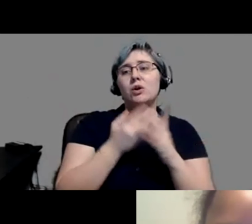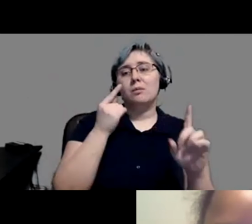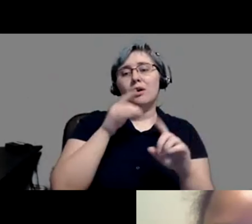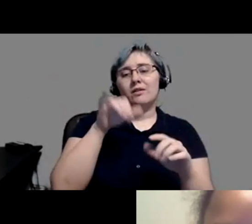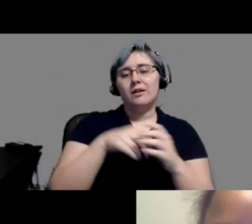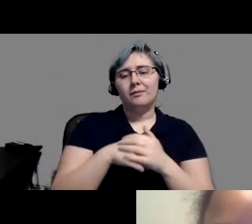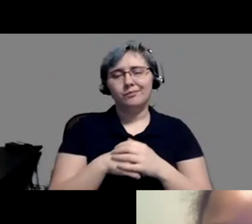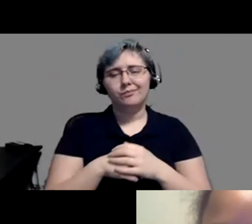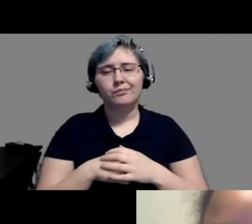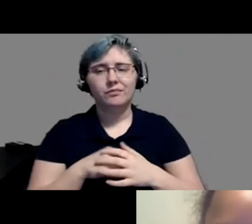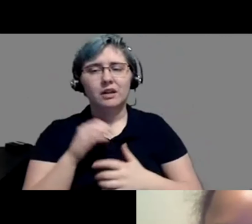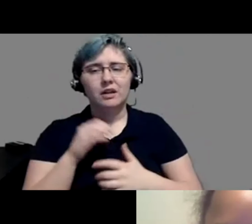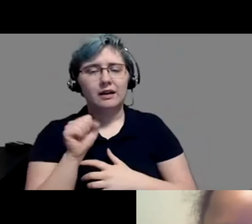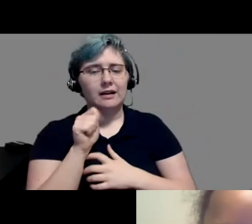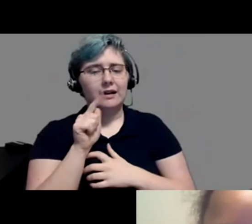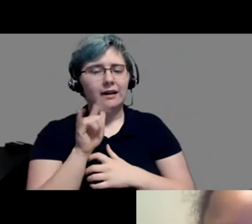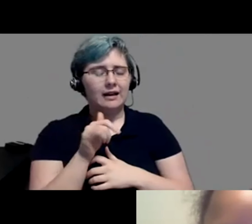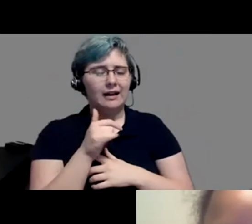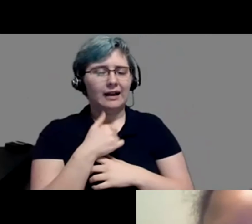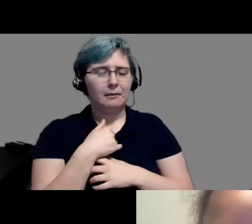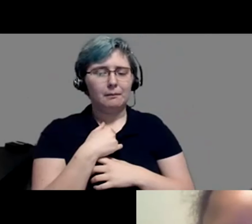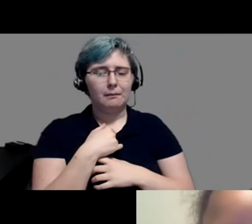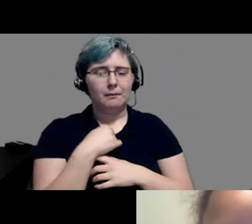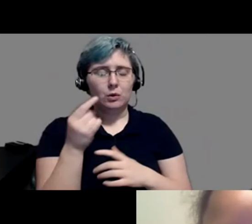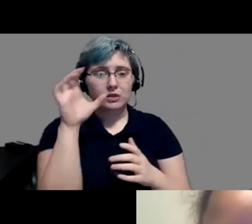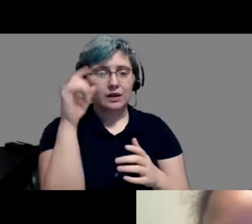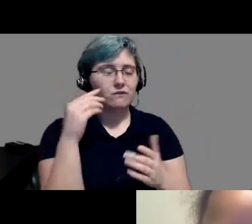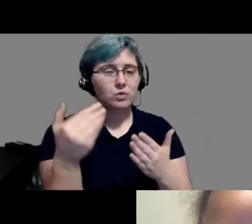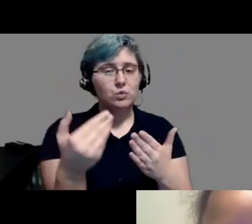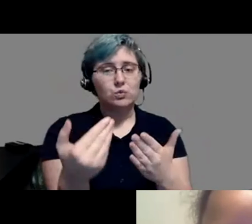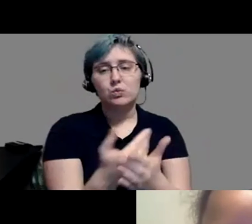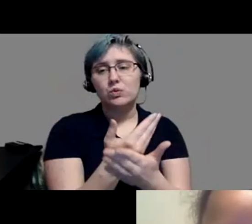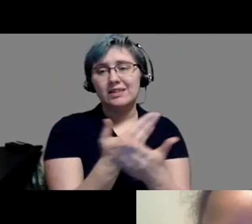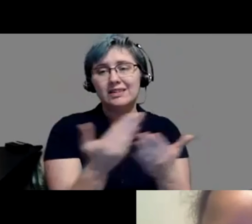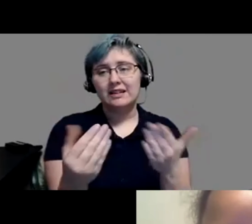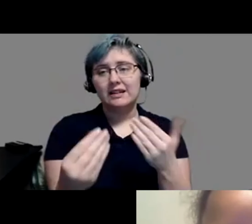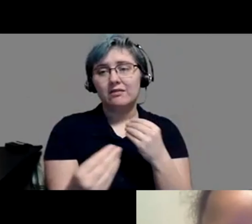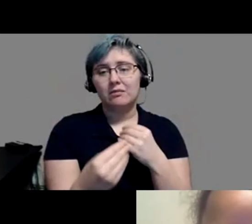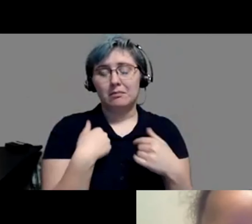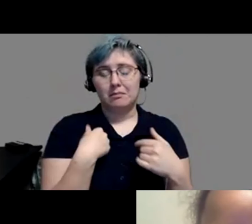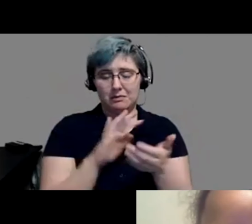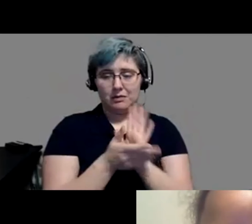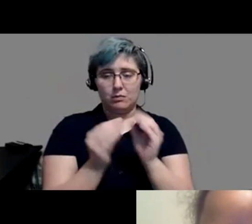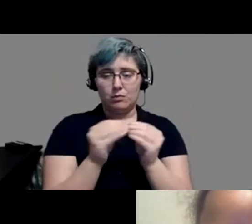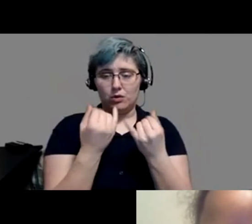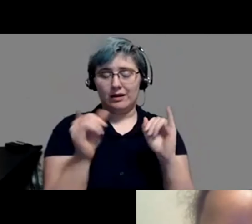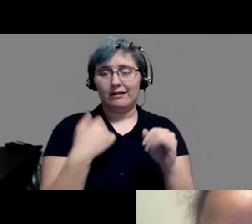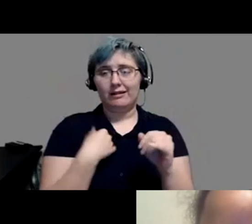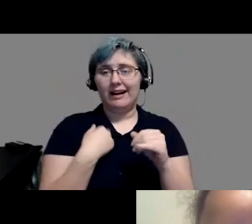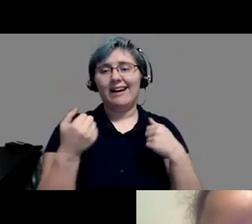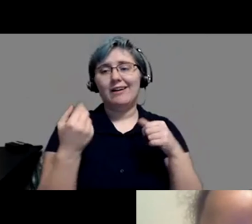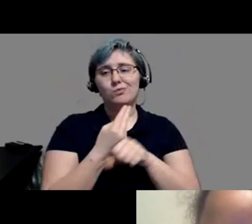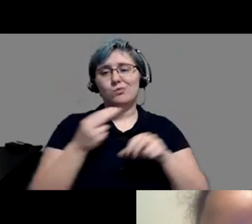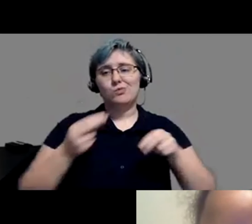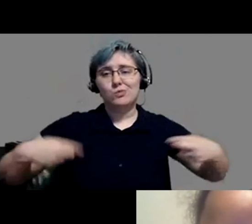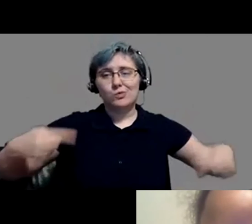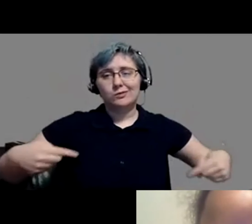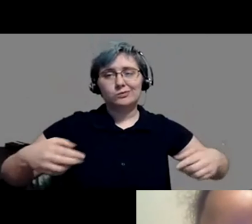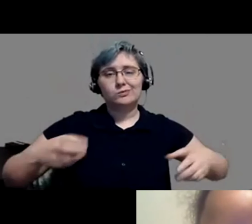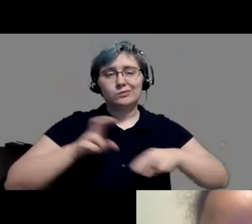And I'm always looking for new stuff to make me more independent. I'm wheelchair bound, and I